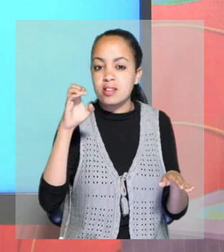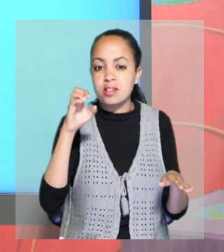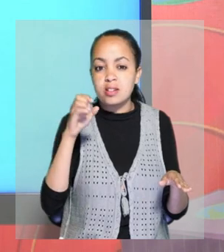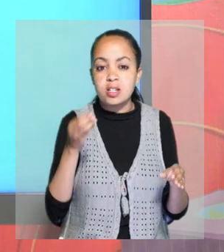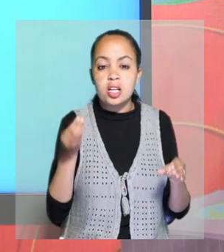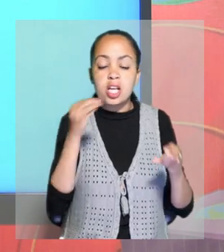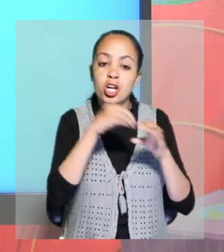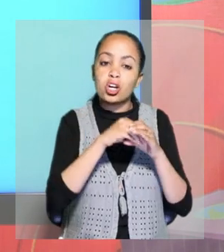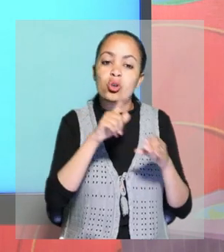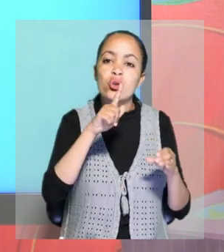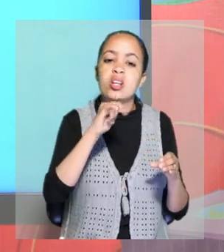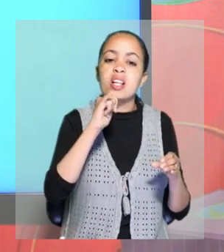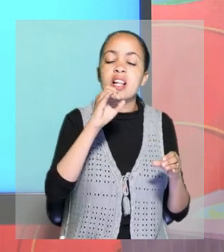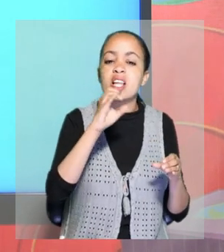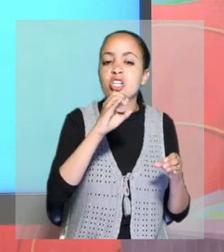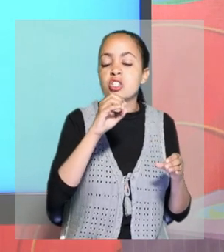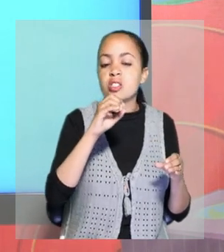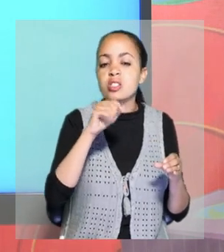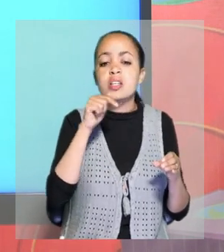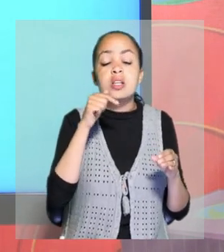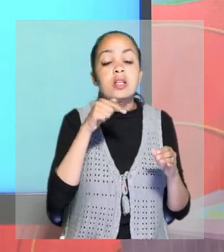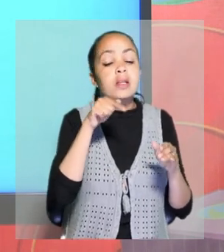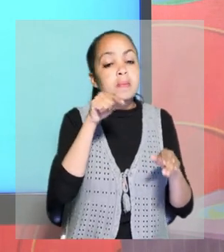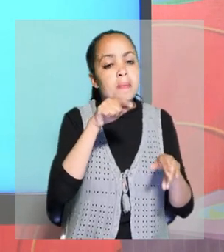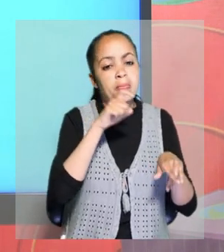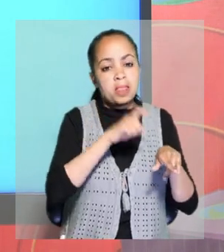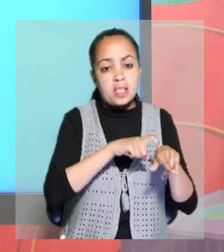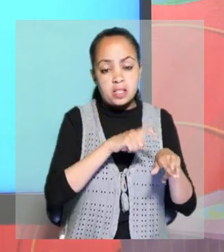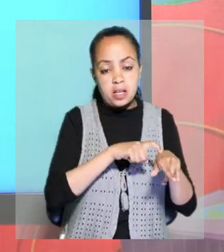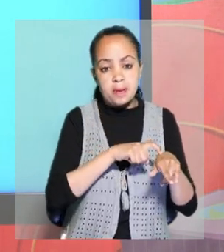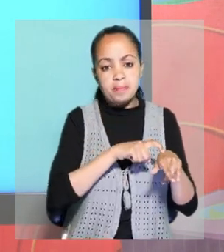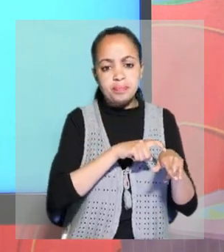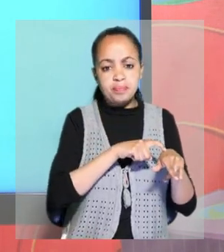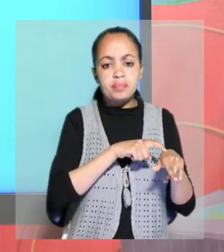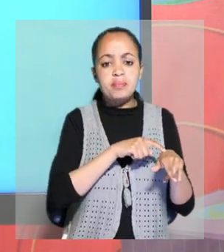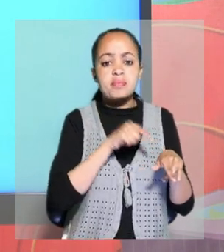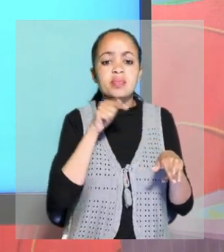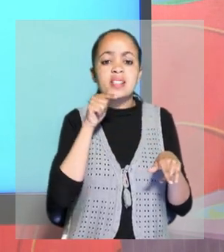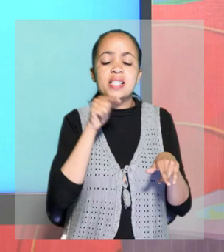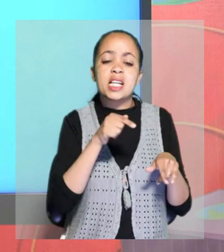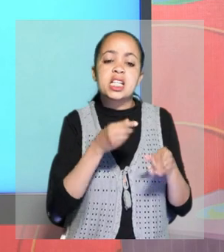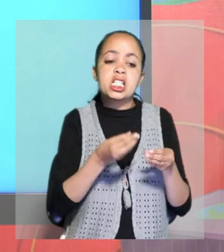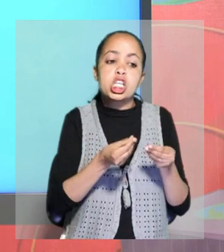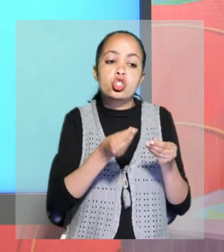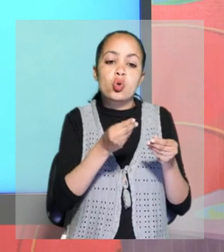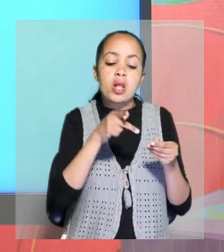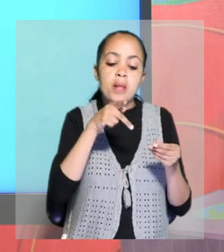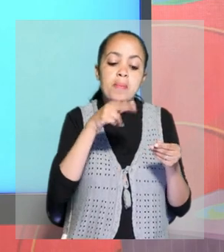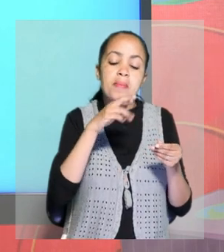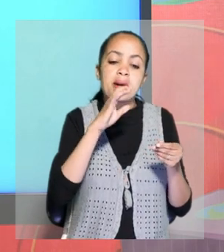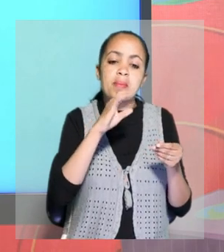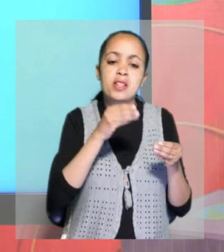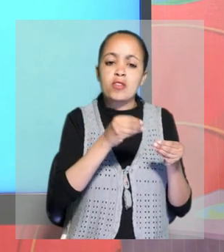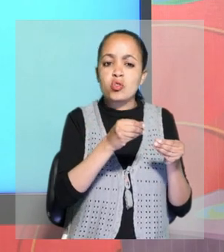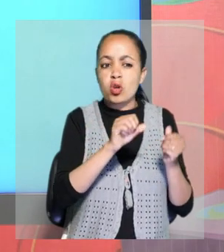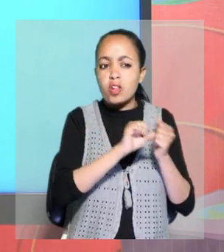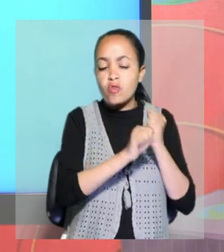lichens. Here, during this one, there is a primitive soil formation is